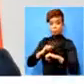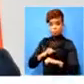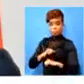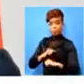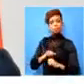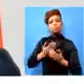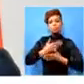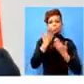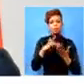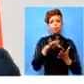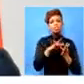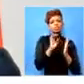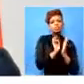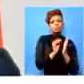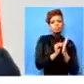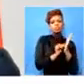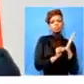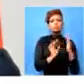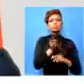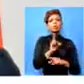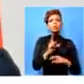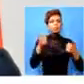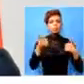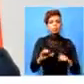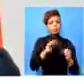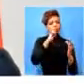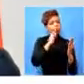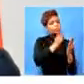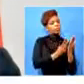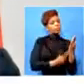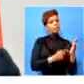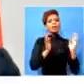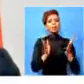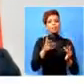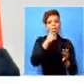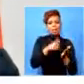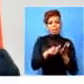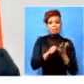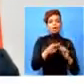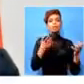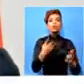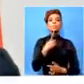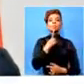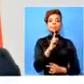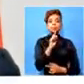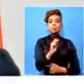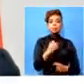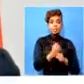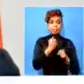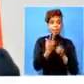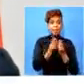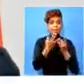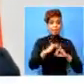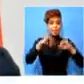the letter that the National Treasury released. And what angered us more is that that letter refers to